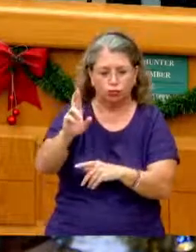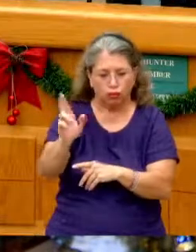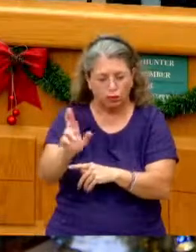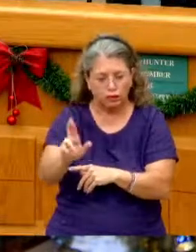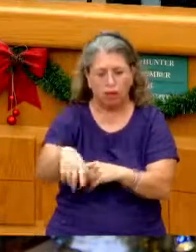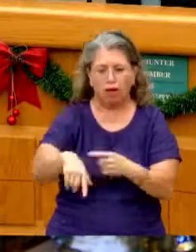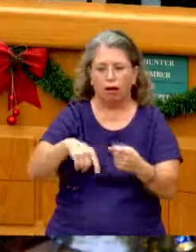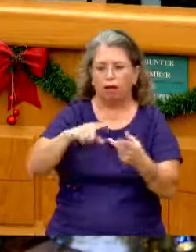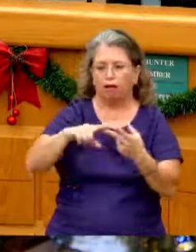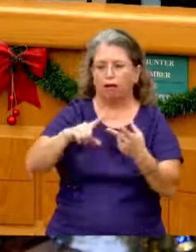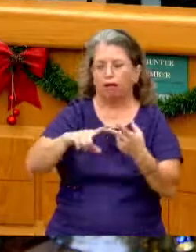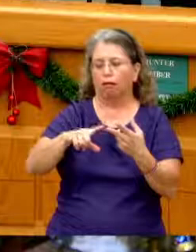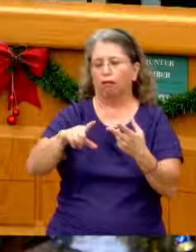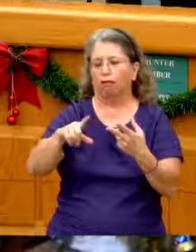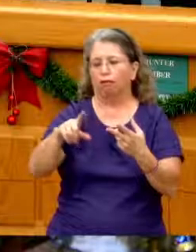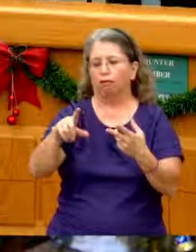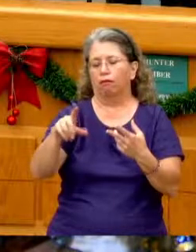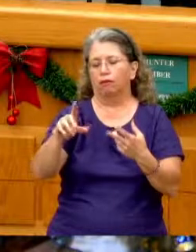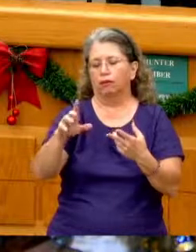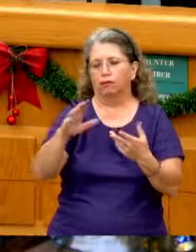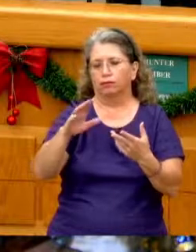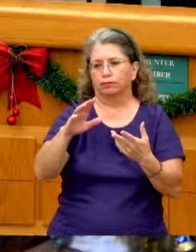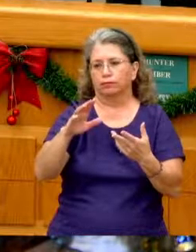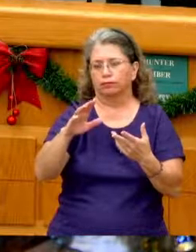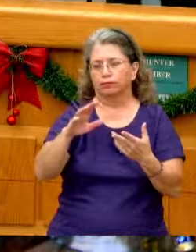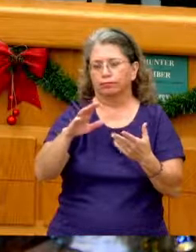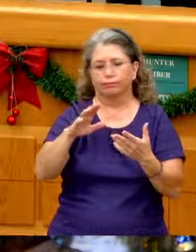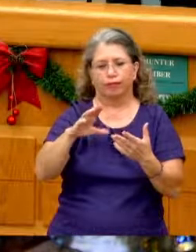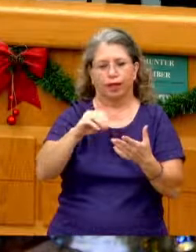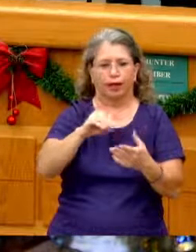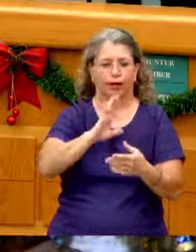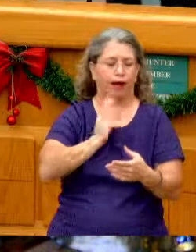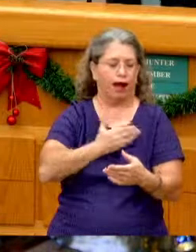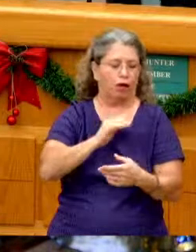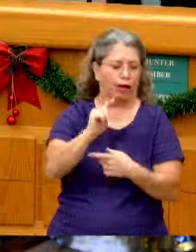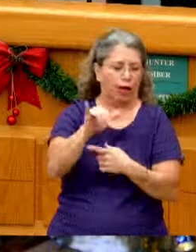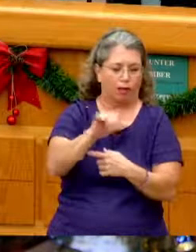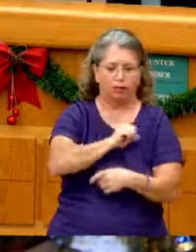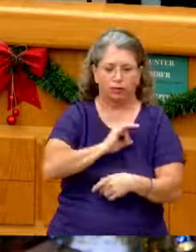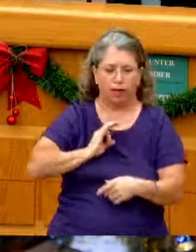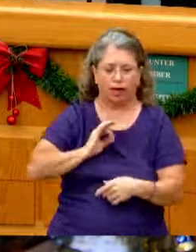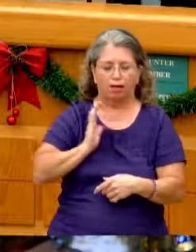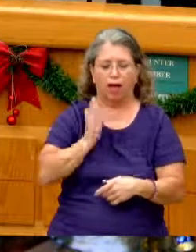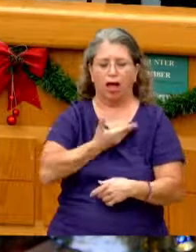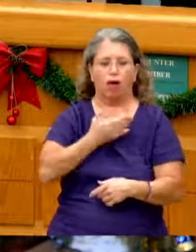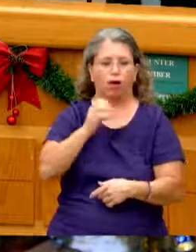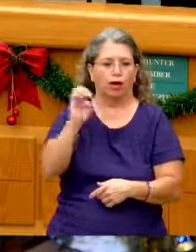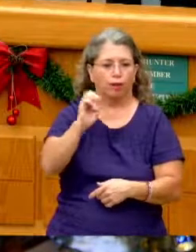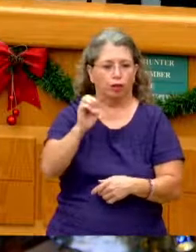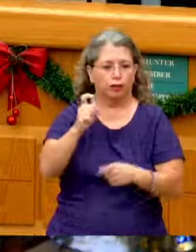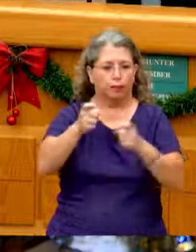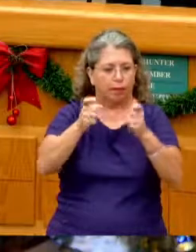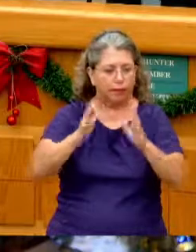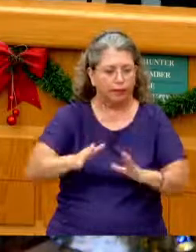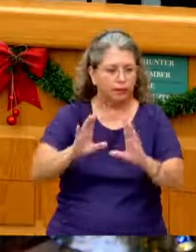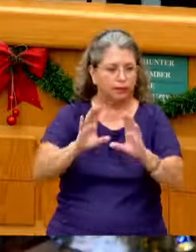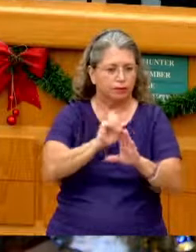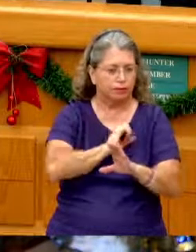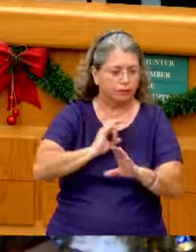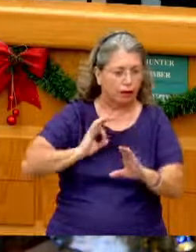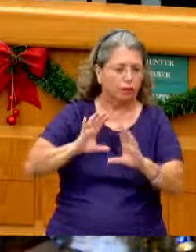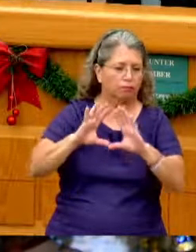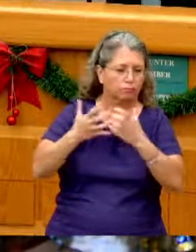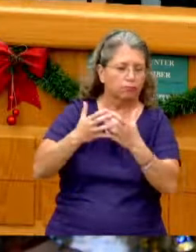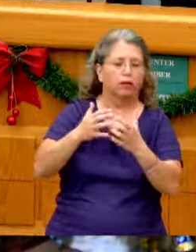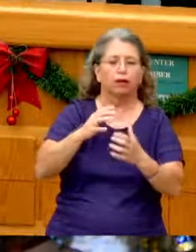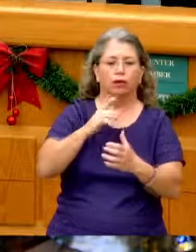Corpus Christi, as I said, to our own Nueces County staff. Our emergency management is really just